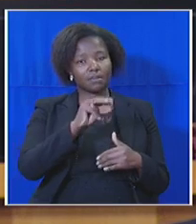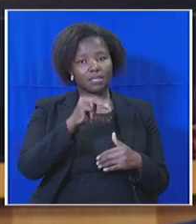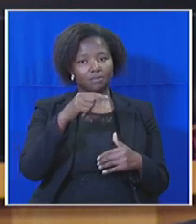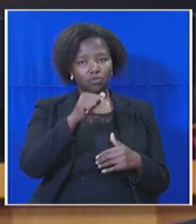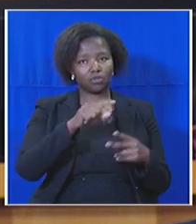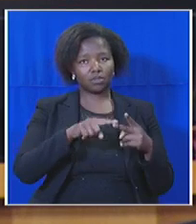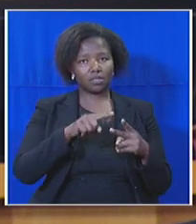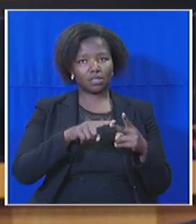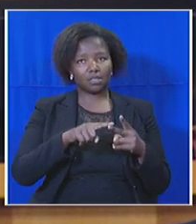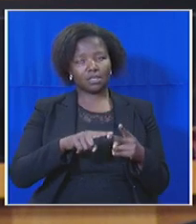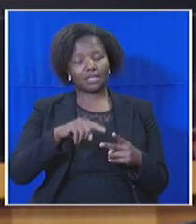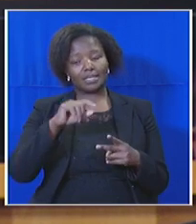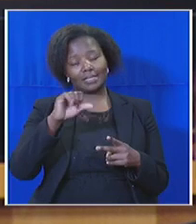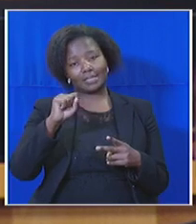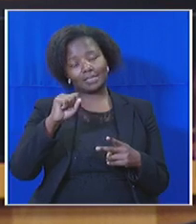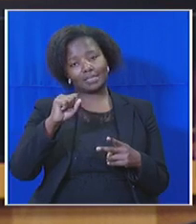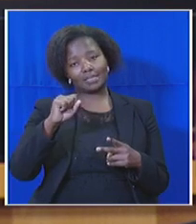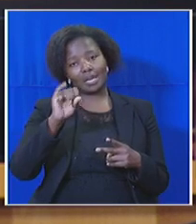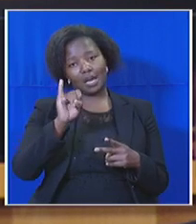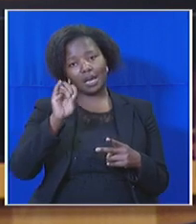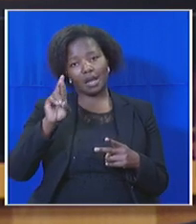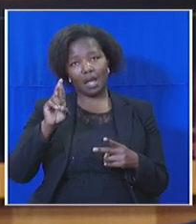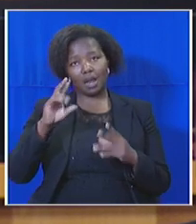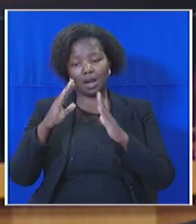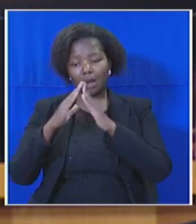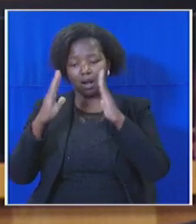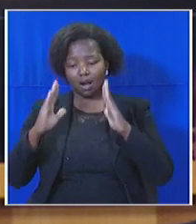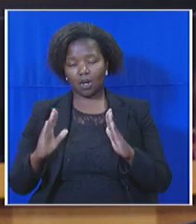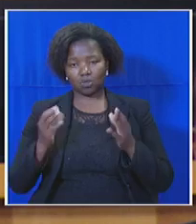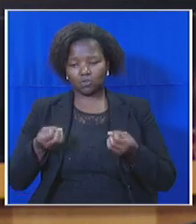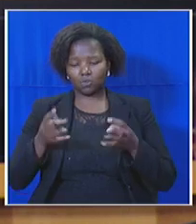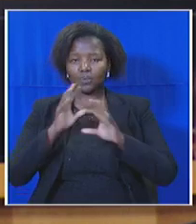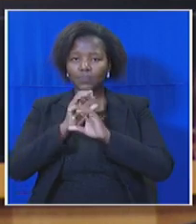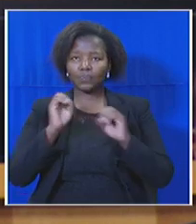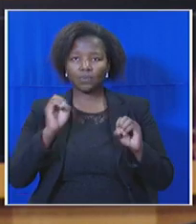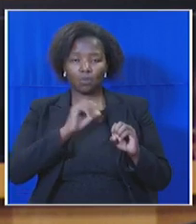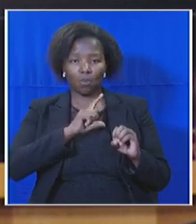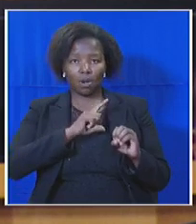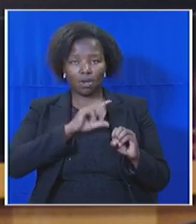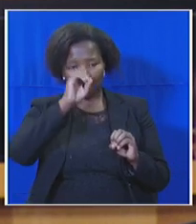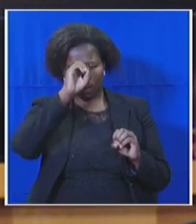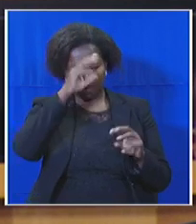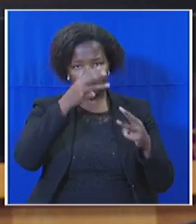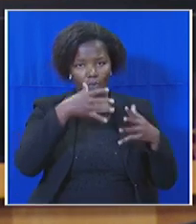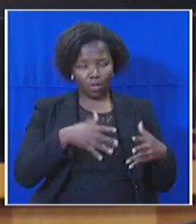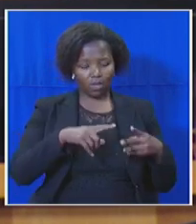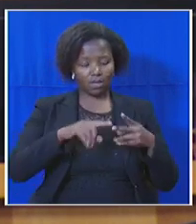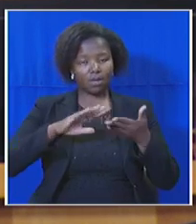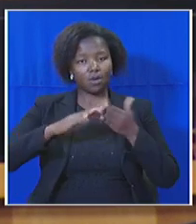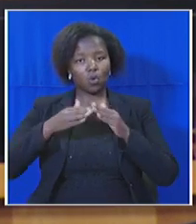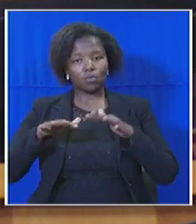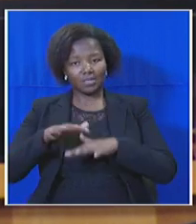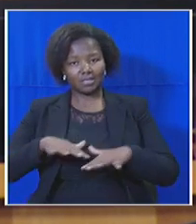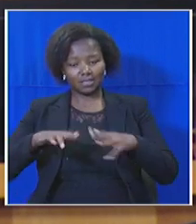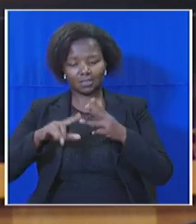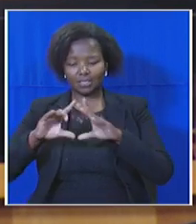units have not been allocated as there is a standoff between the mine workers, community, and the Department of Human